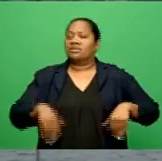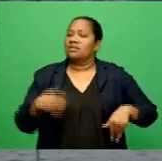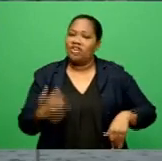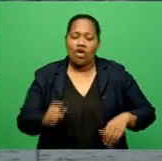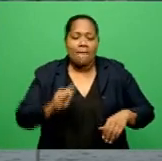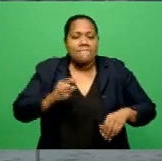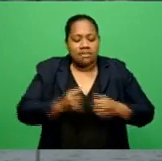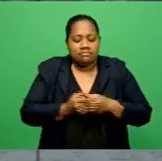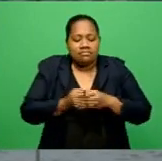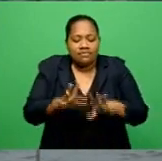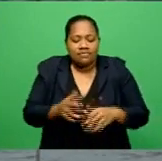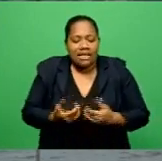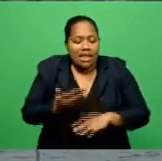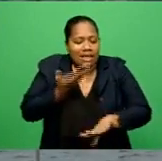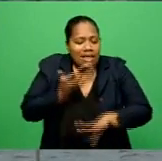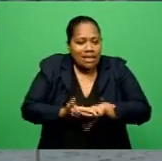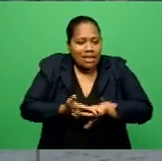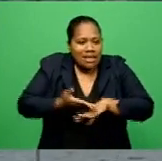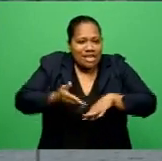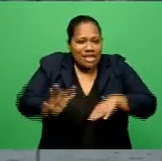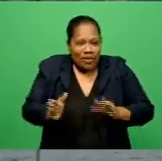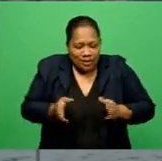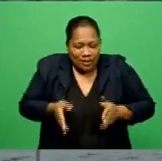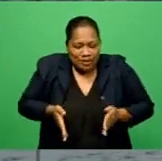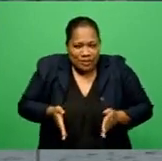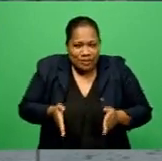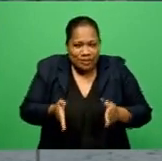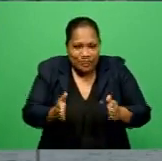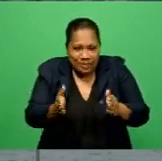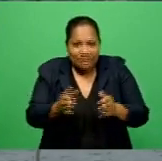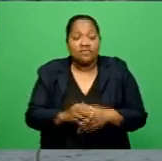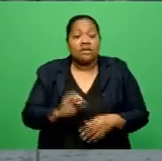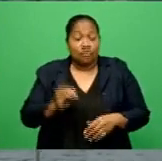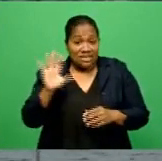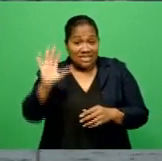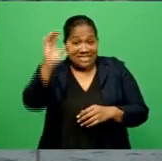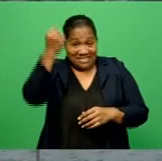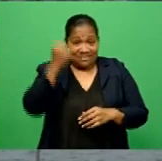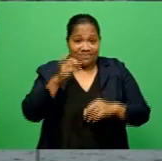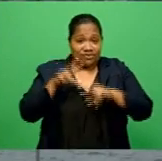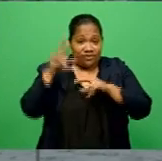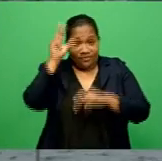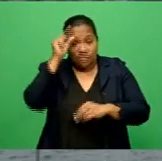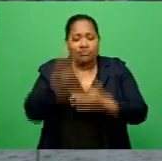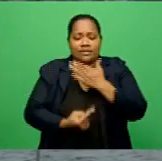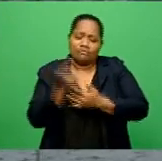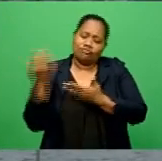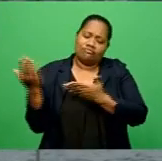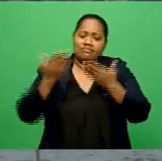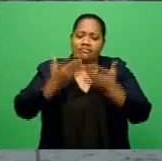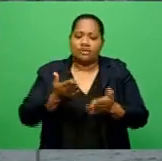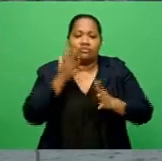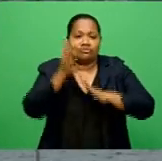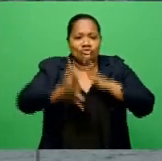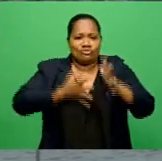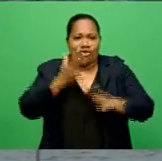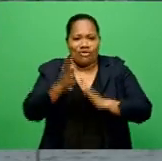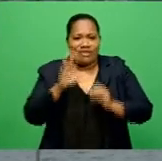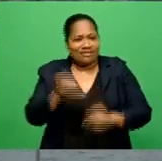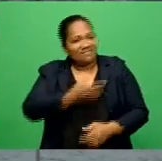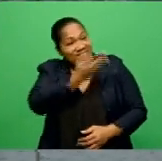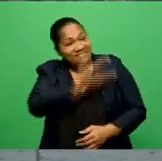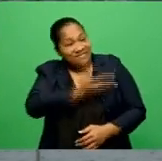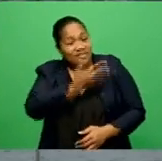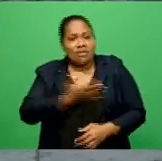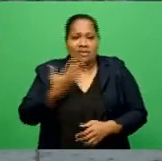journey. In tonight's Successful Fijian, we bring you the story of jeweler and crafter Charlene, who has been running